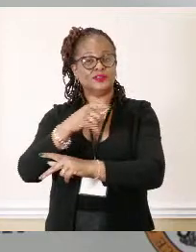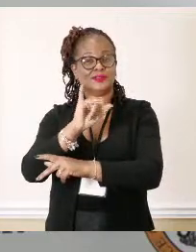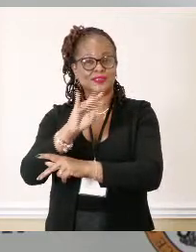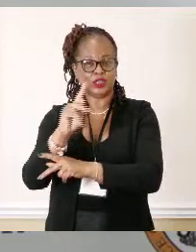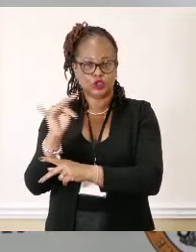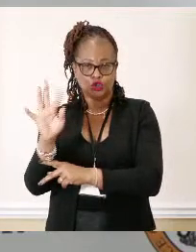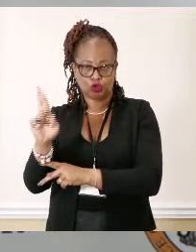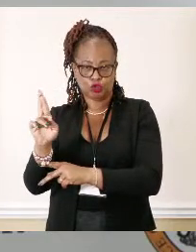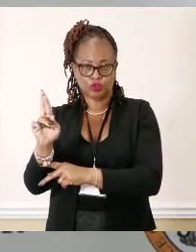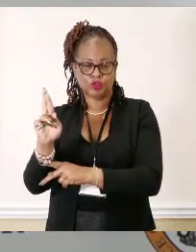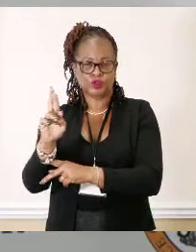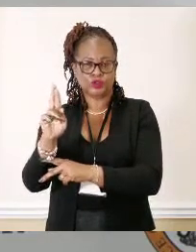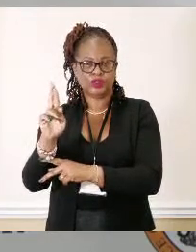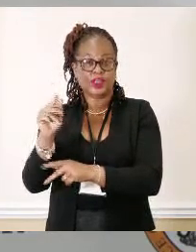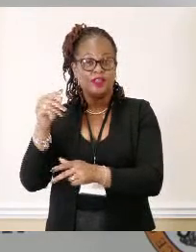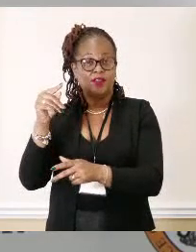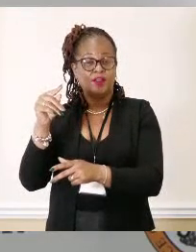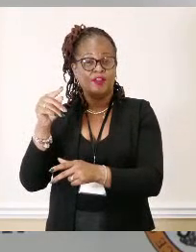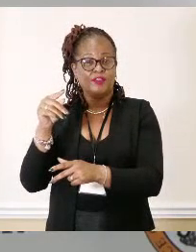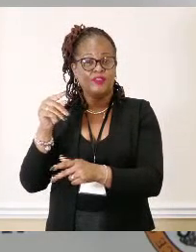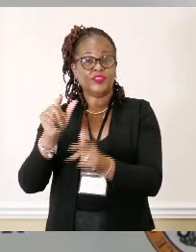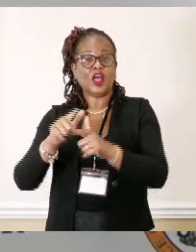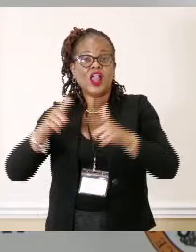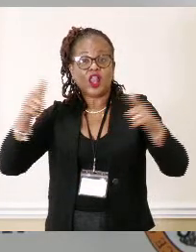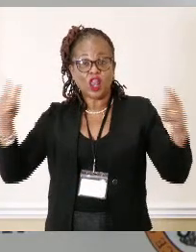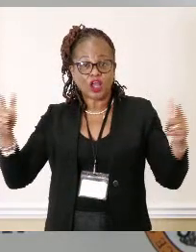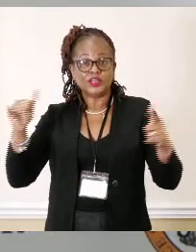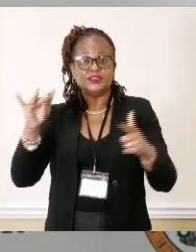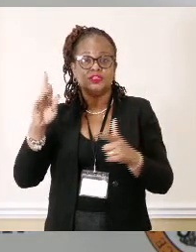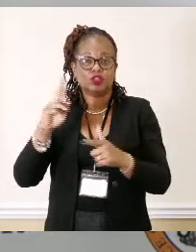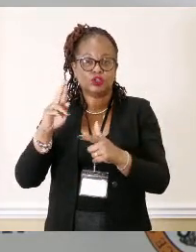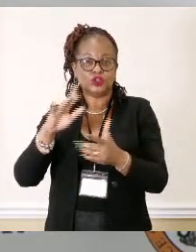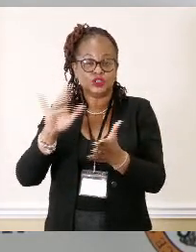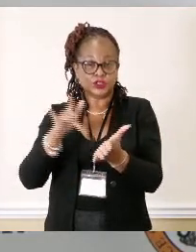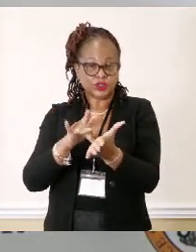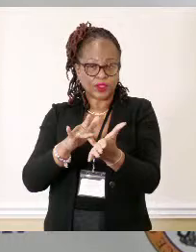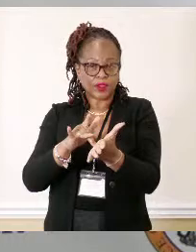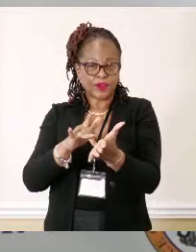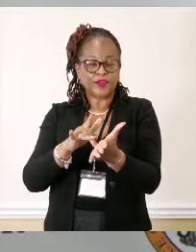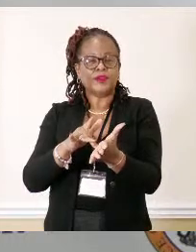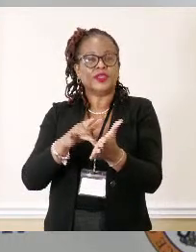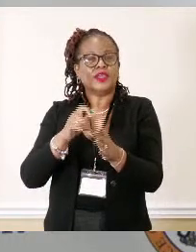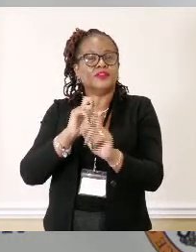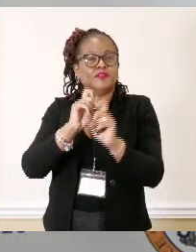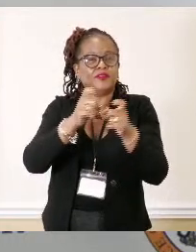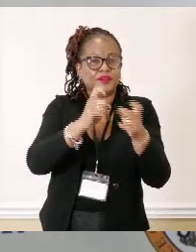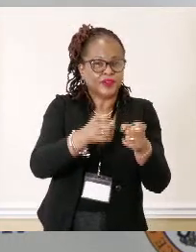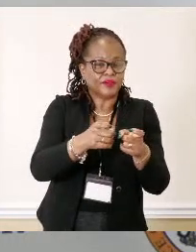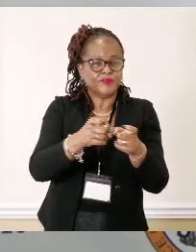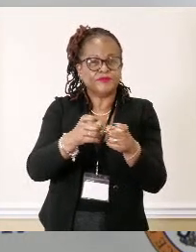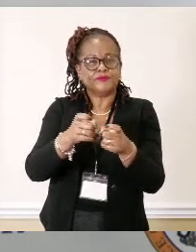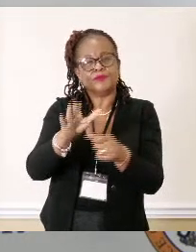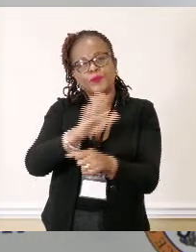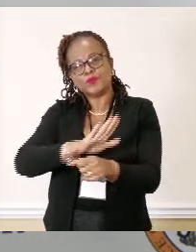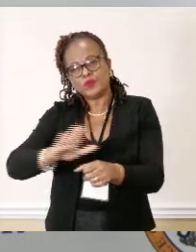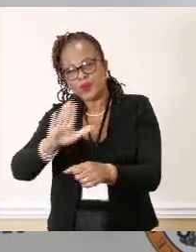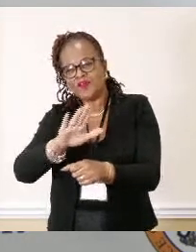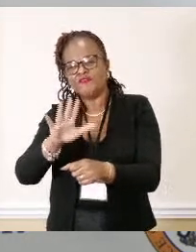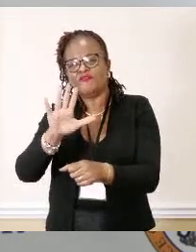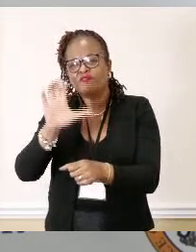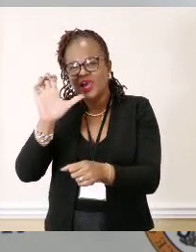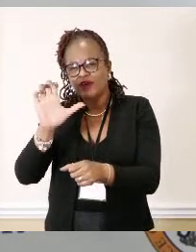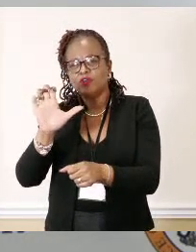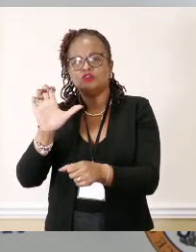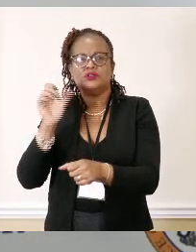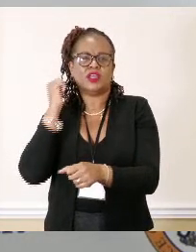this operation. The large centers have the capacity to administer approximately 500